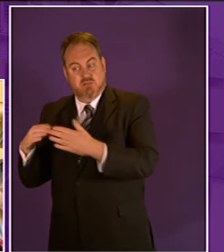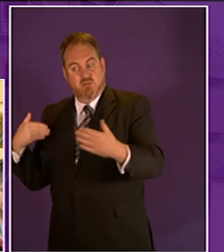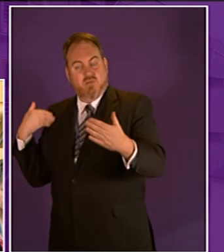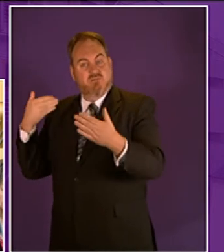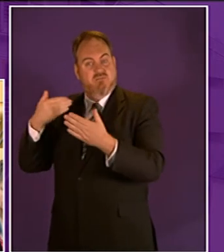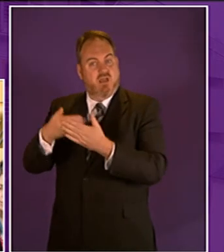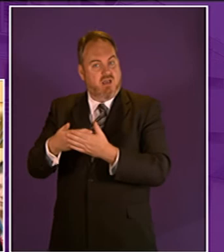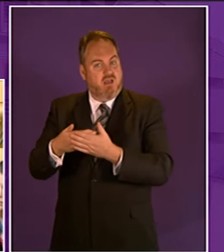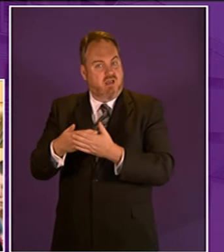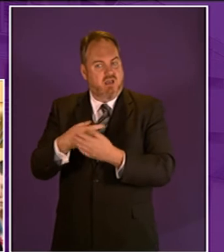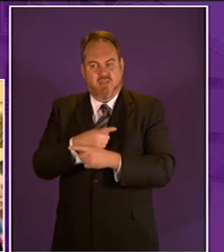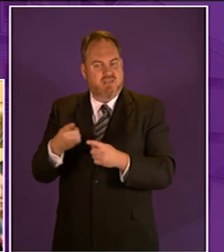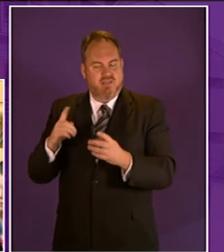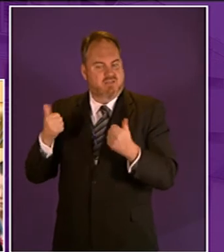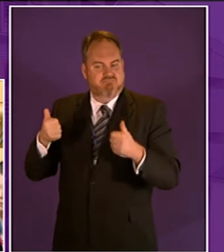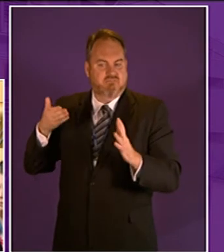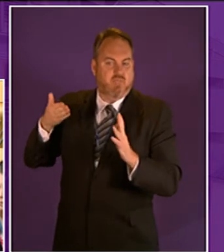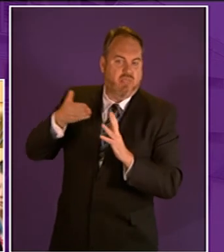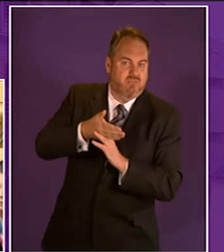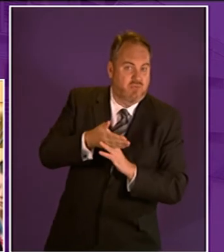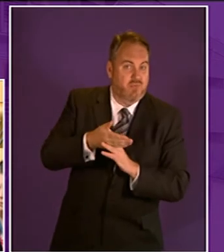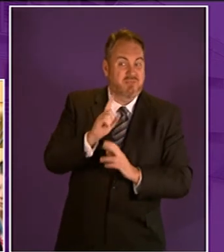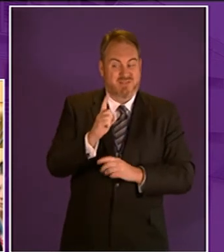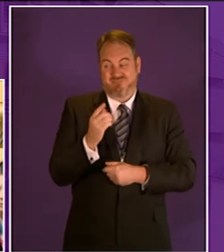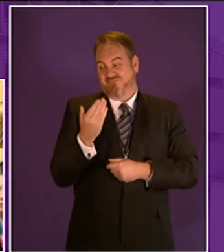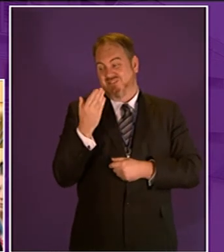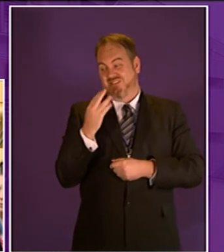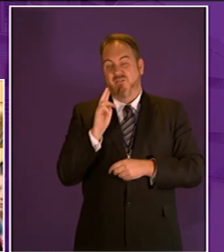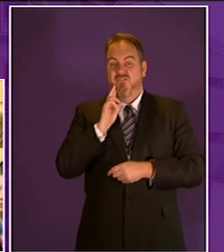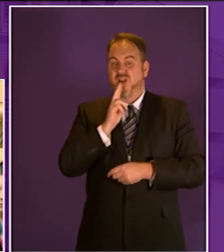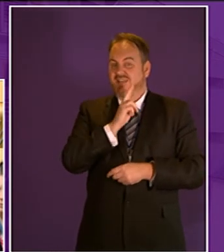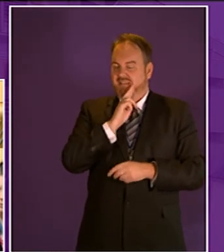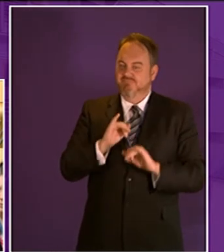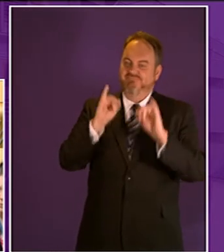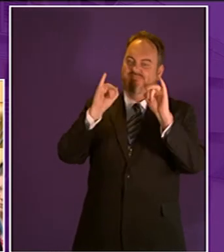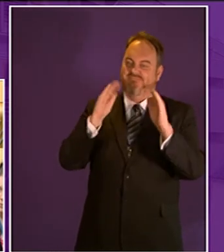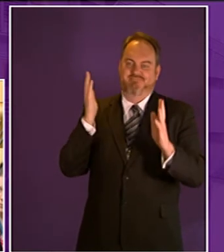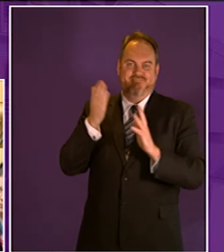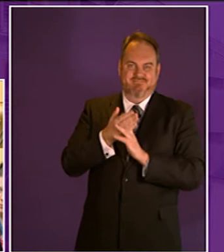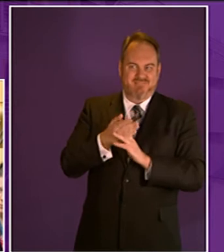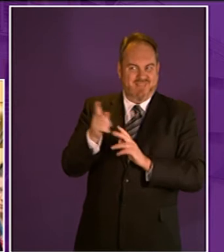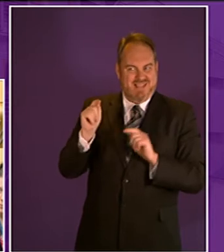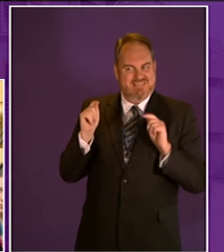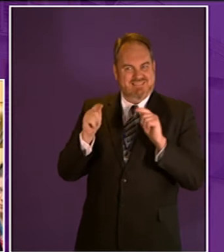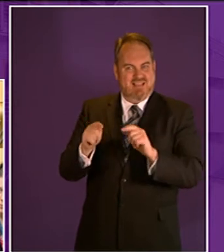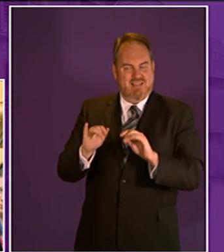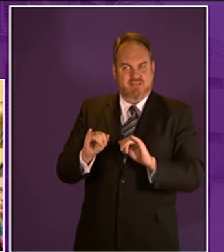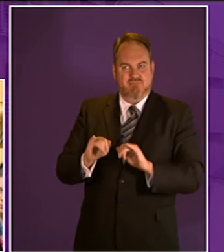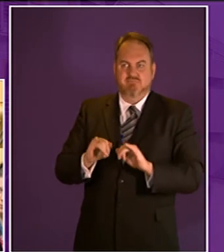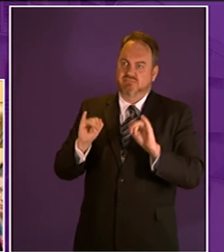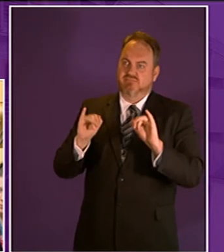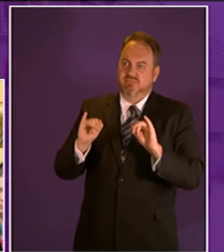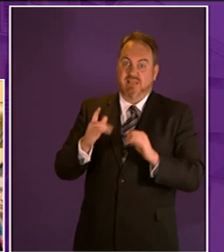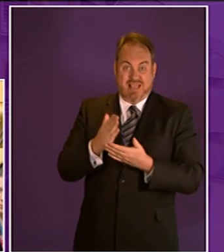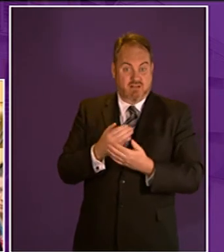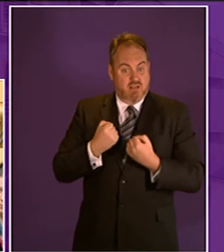very limited in their impact up until the situation on Friday, I think says something about the strength of that resilience. And